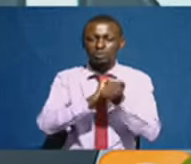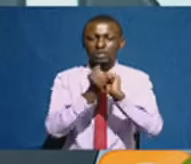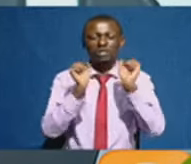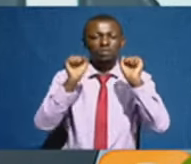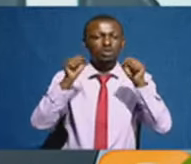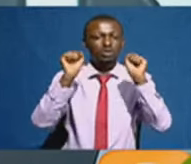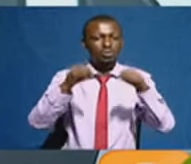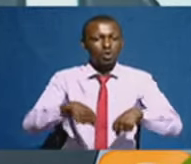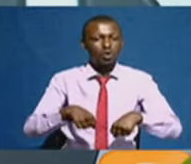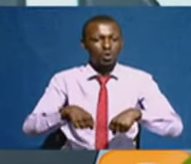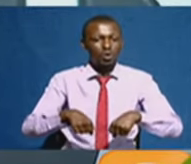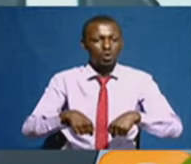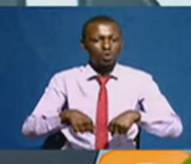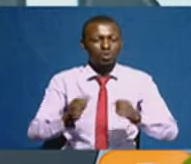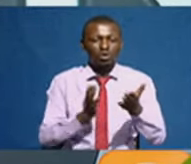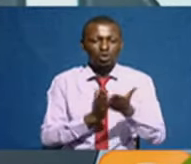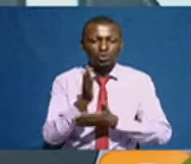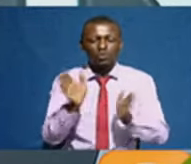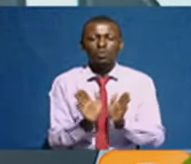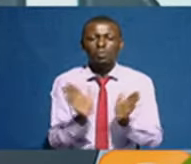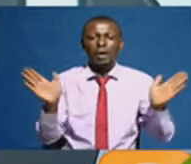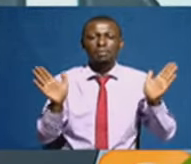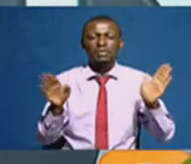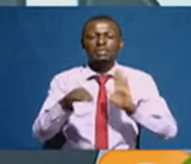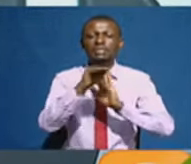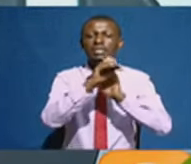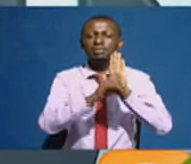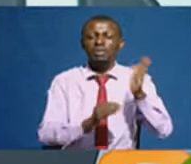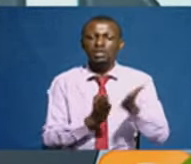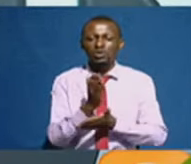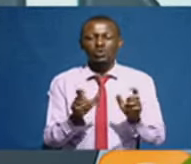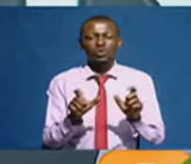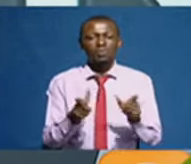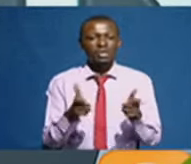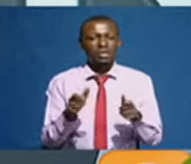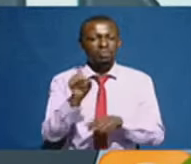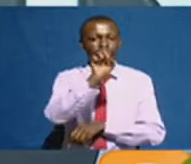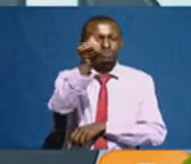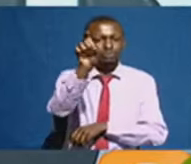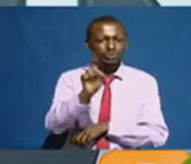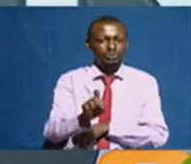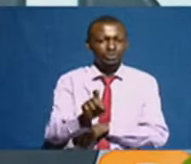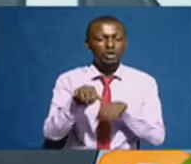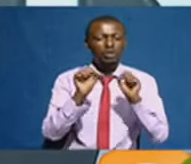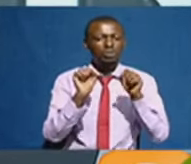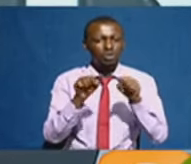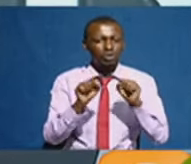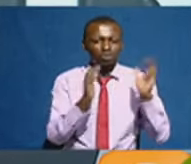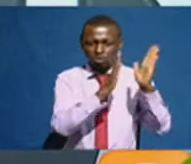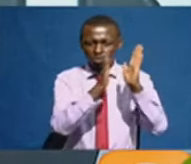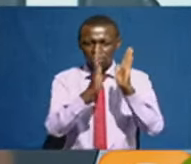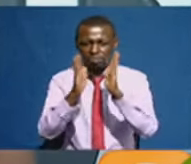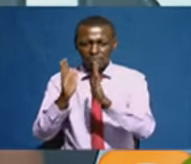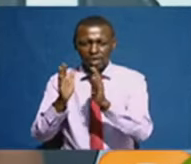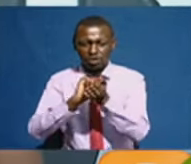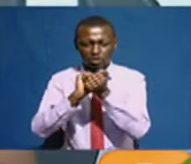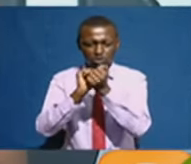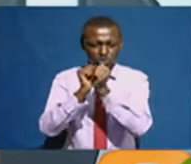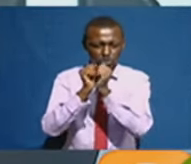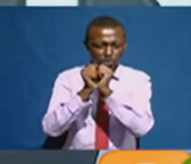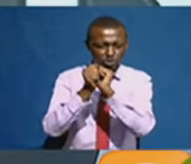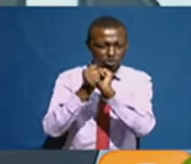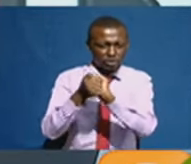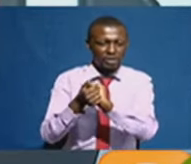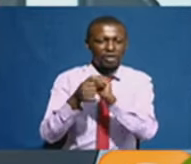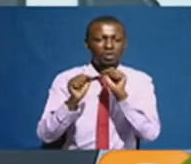by public statements in the press? Or is there a proper way to now undo all of these things and